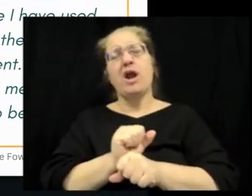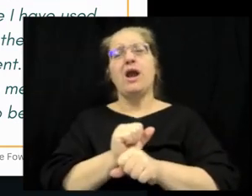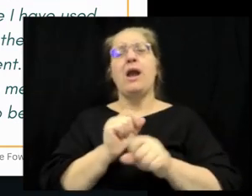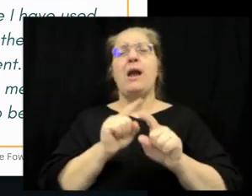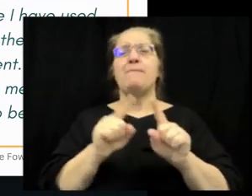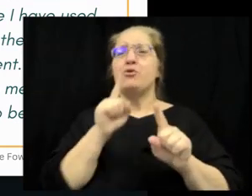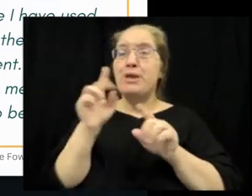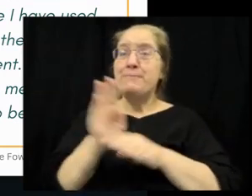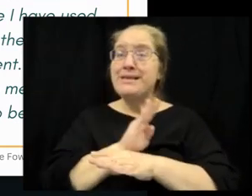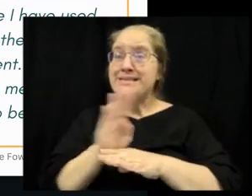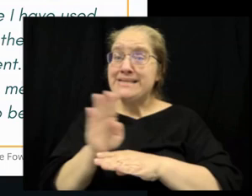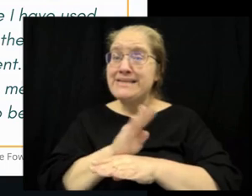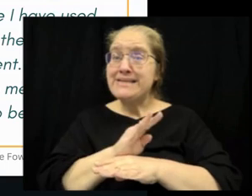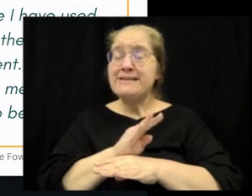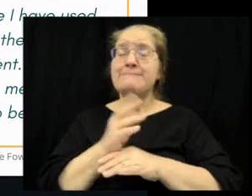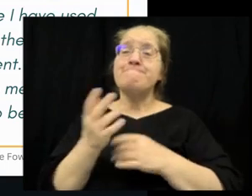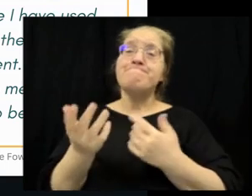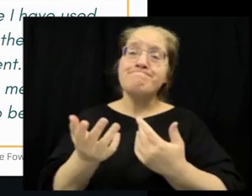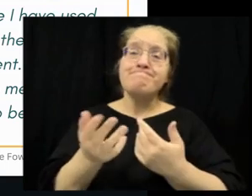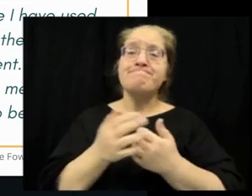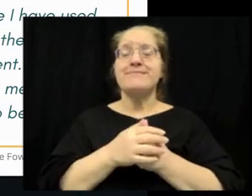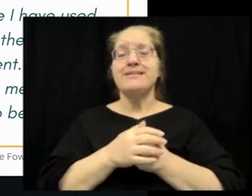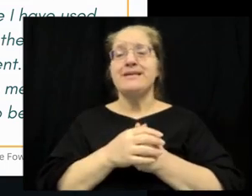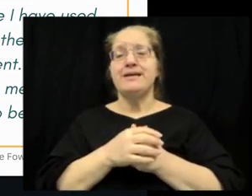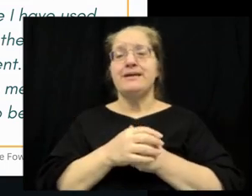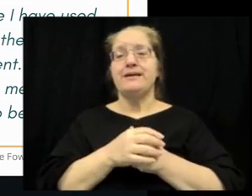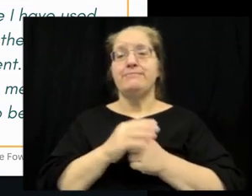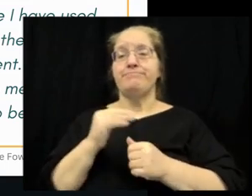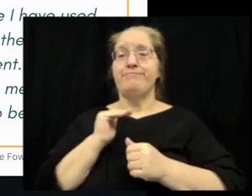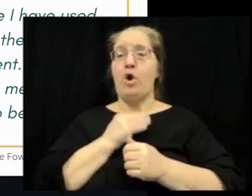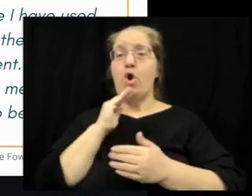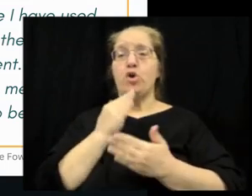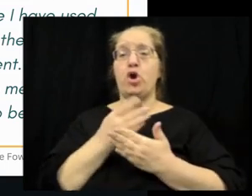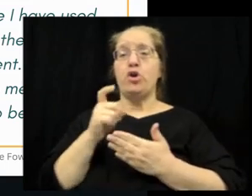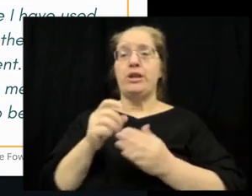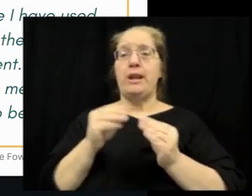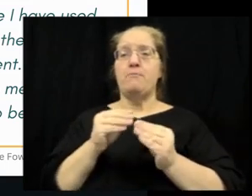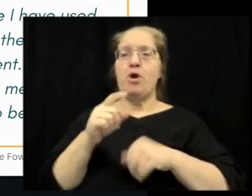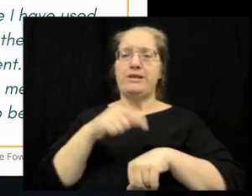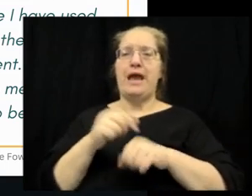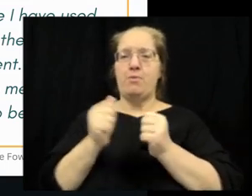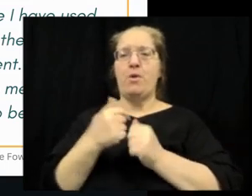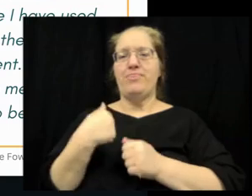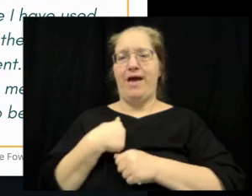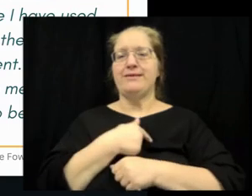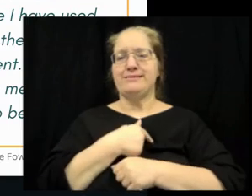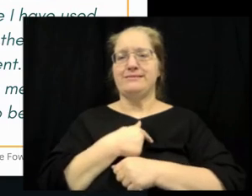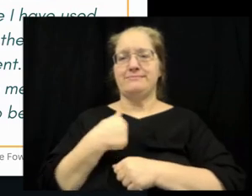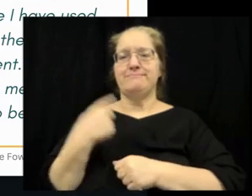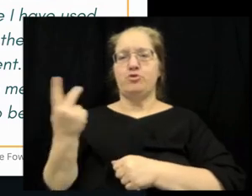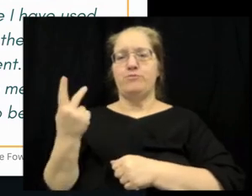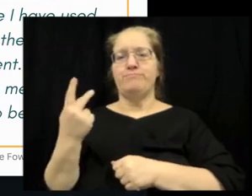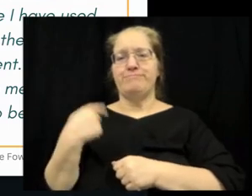it's really busy. And our daughter needed more connection time with each of my husband